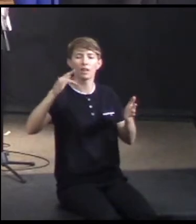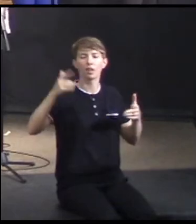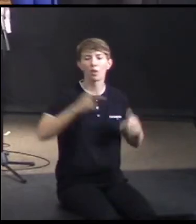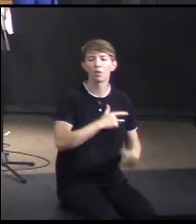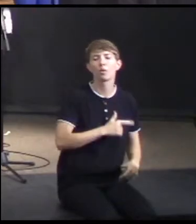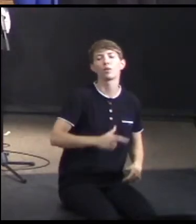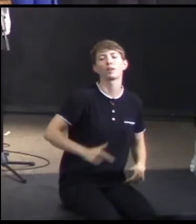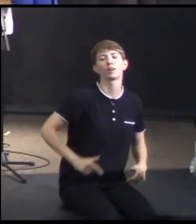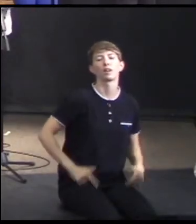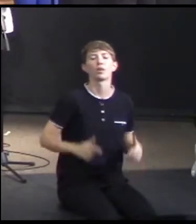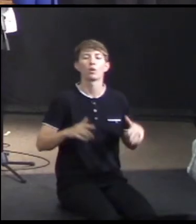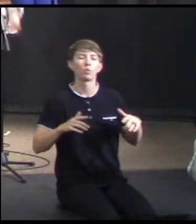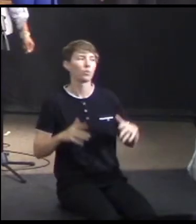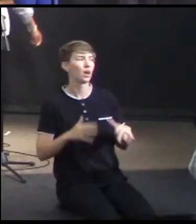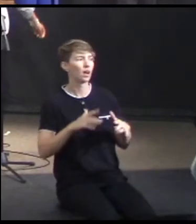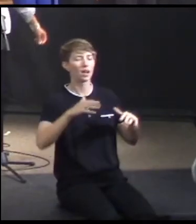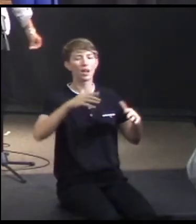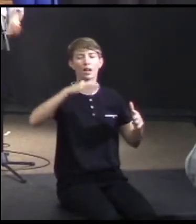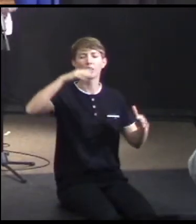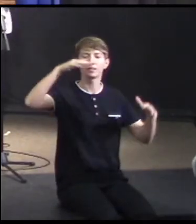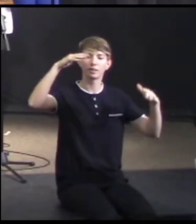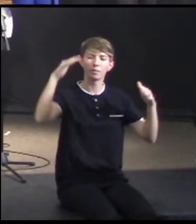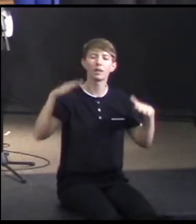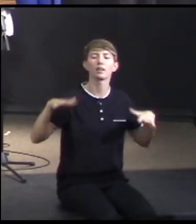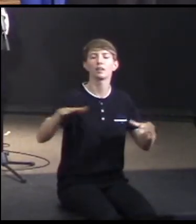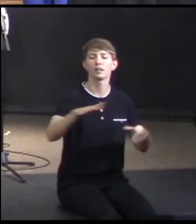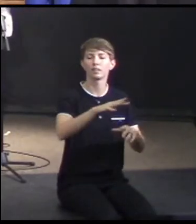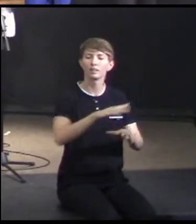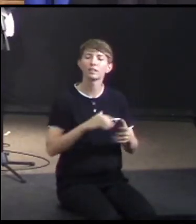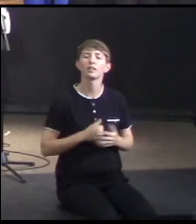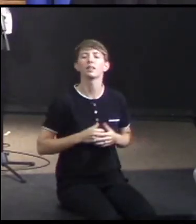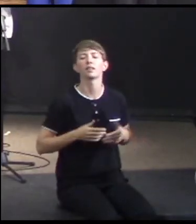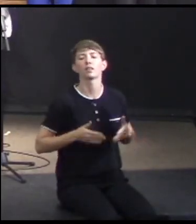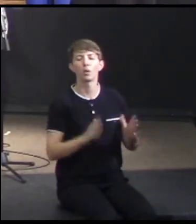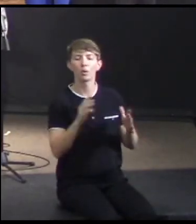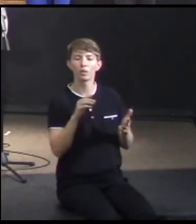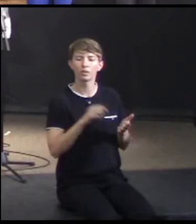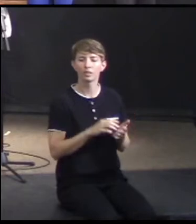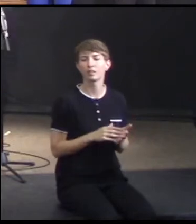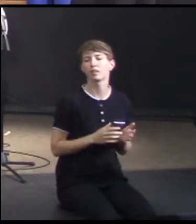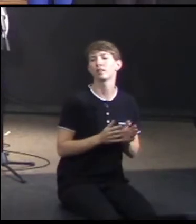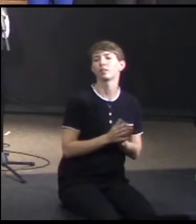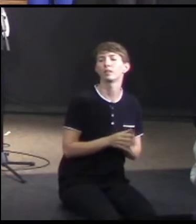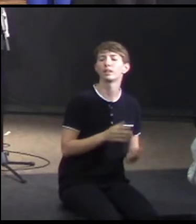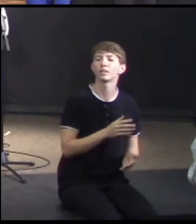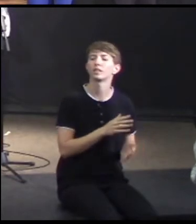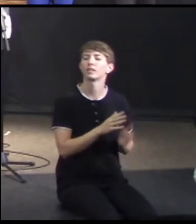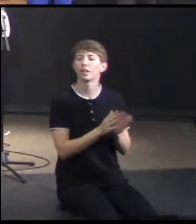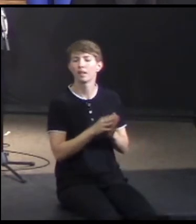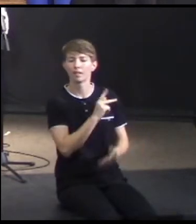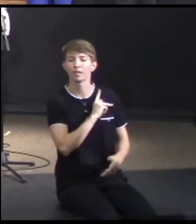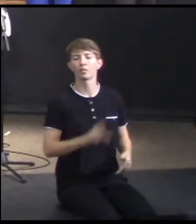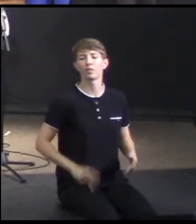of the Lord rise among us. Let the praises of the